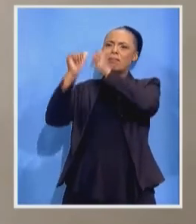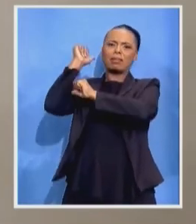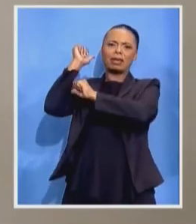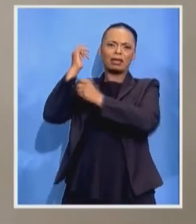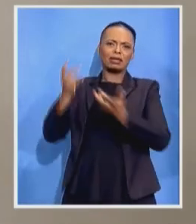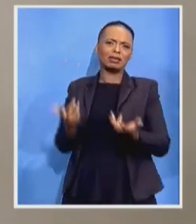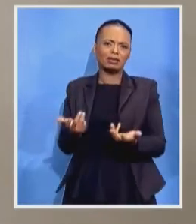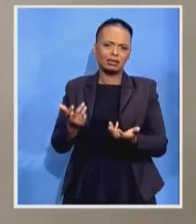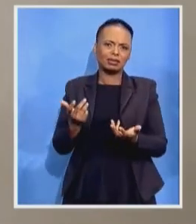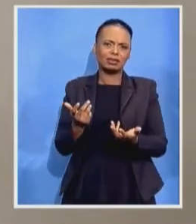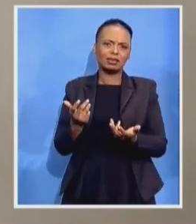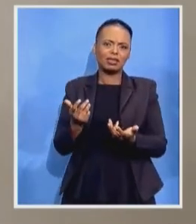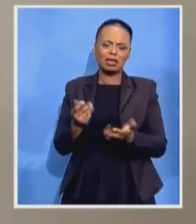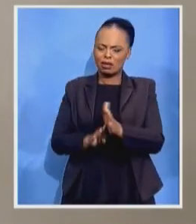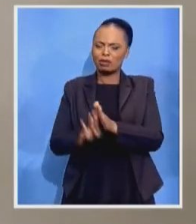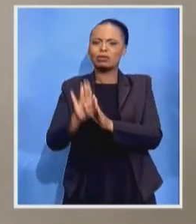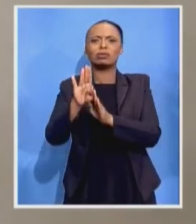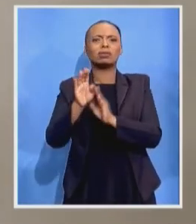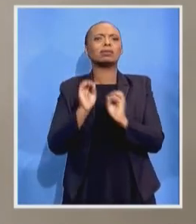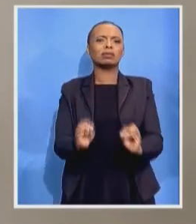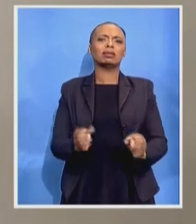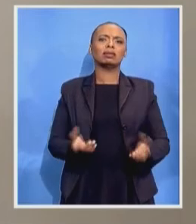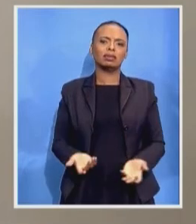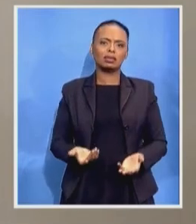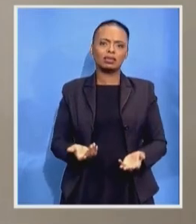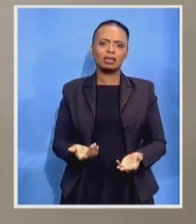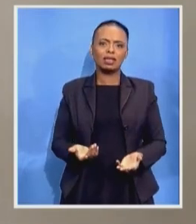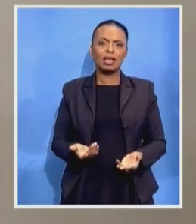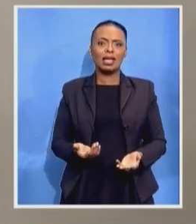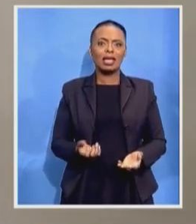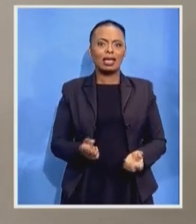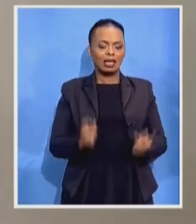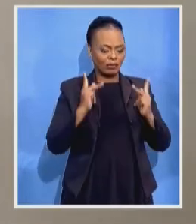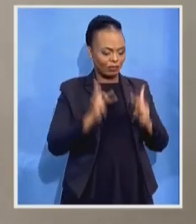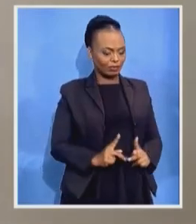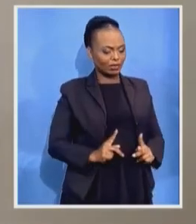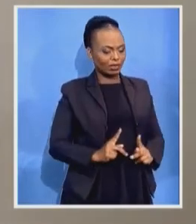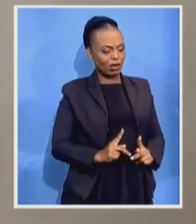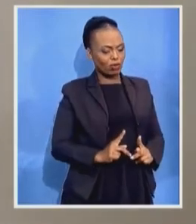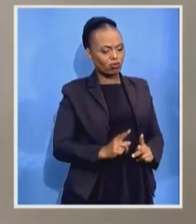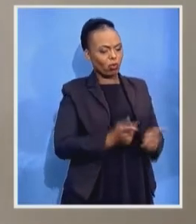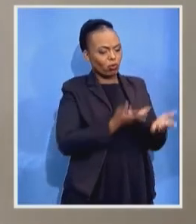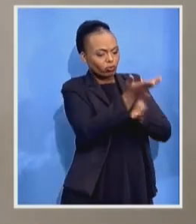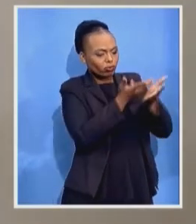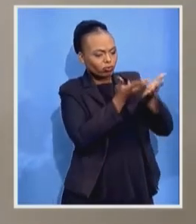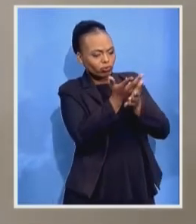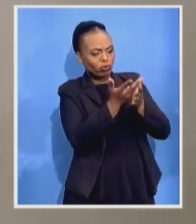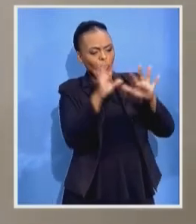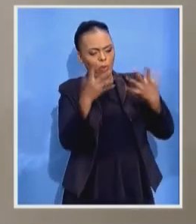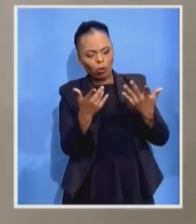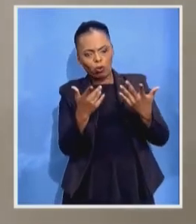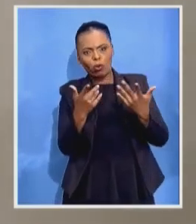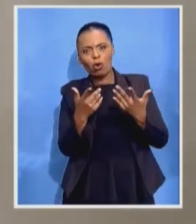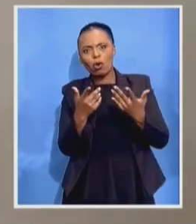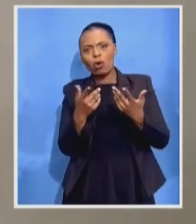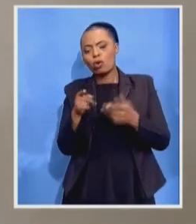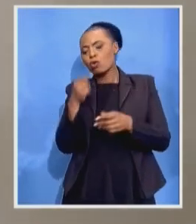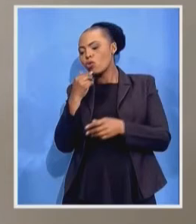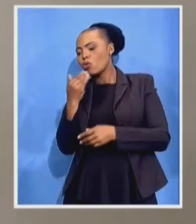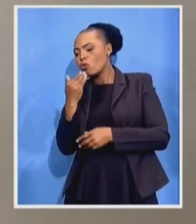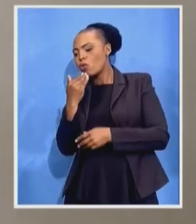Fiscal consolidation through austerity, or austerity through fiscal consolidation, whatever fancy name you call